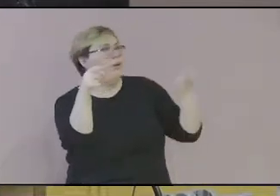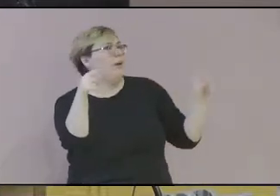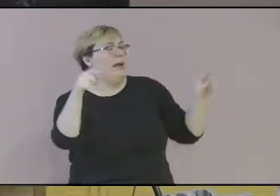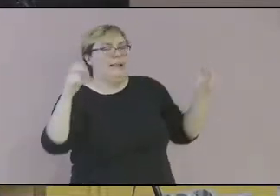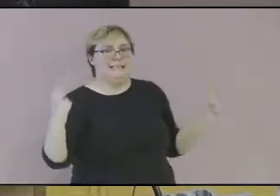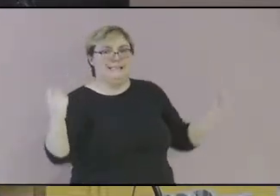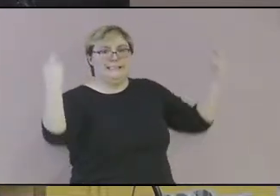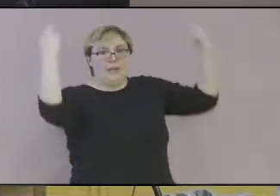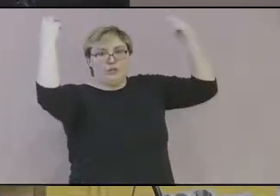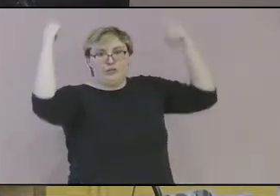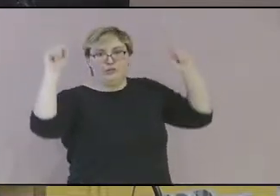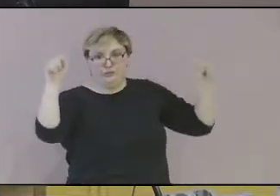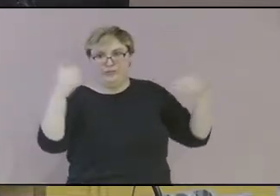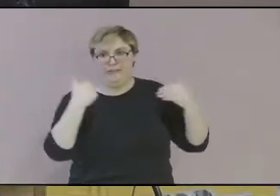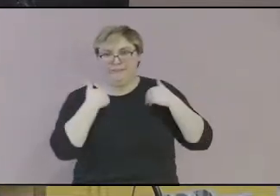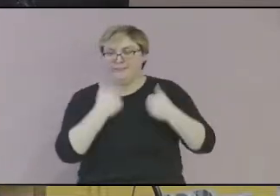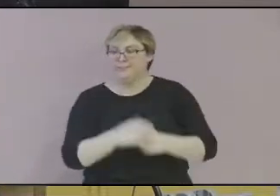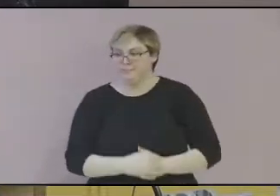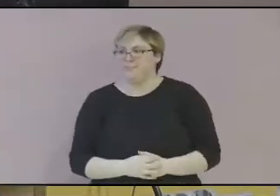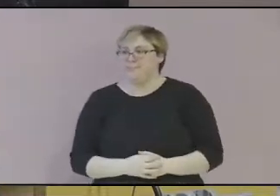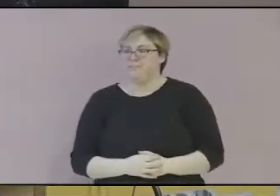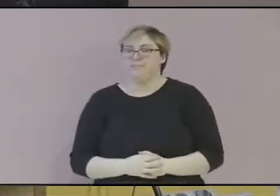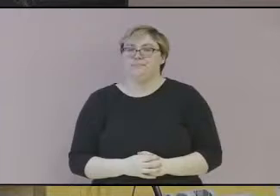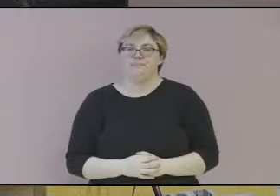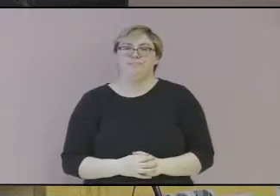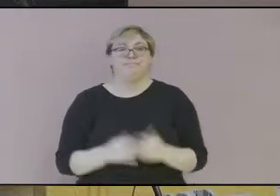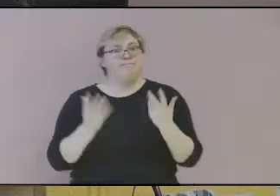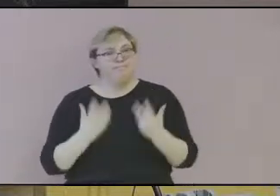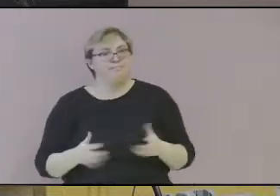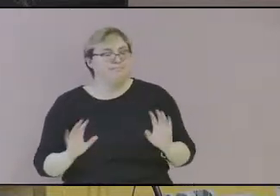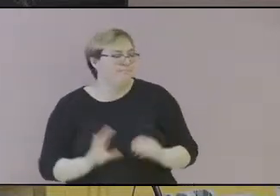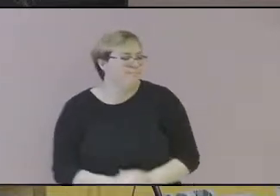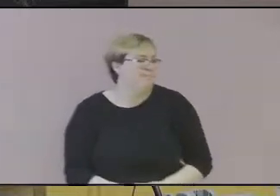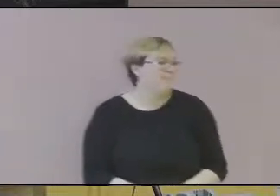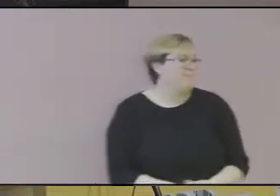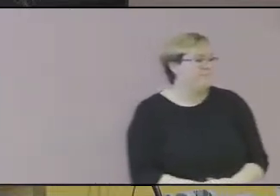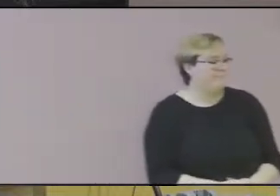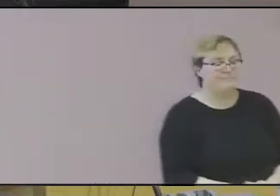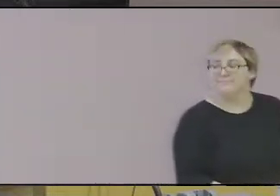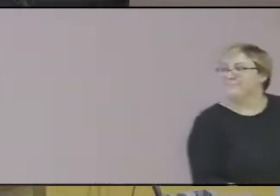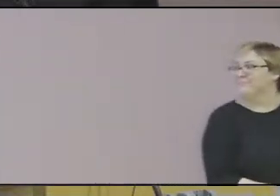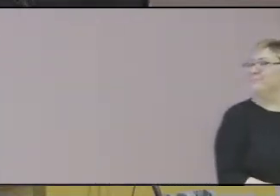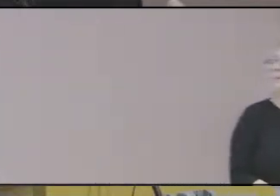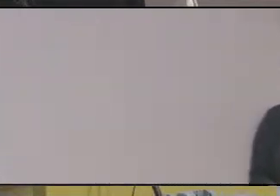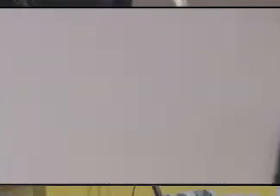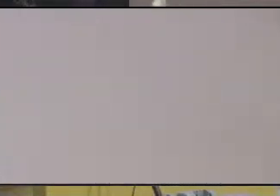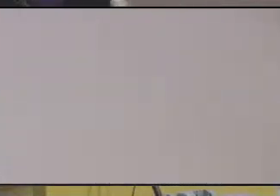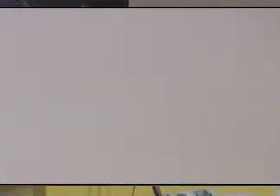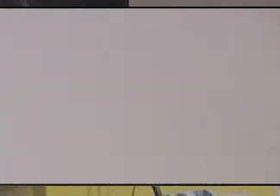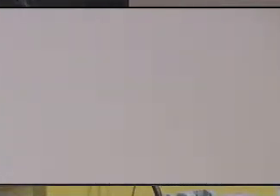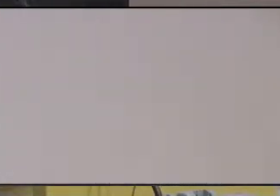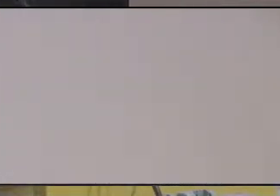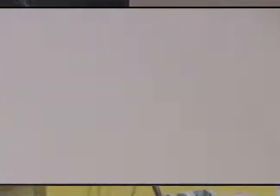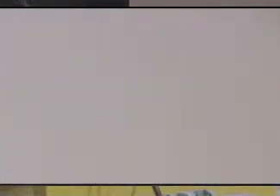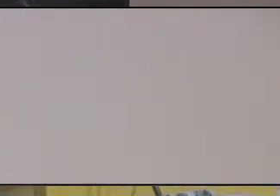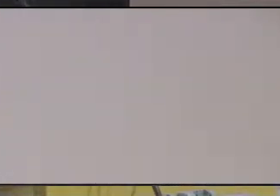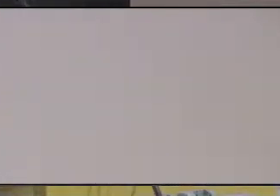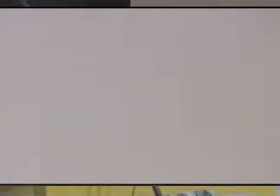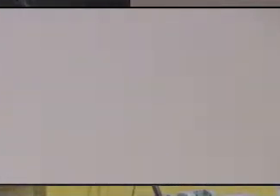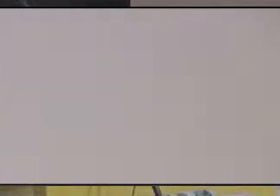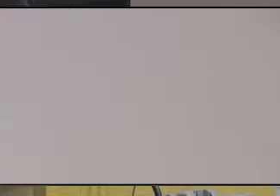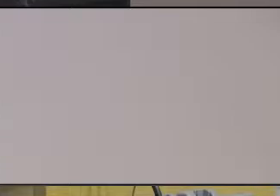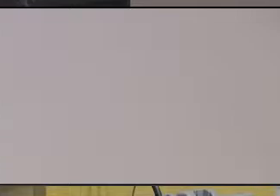side. Thank you. Thank you so much.